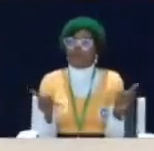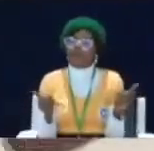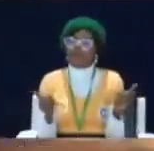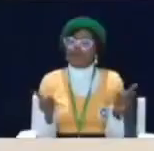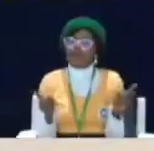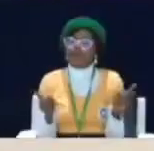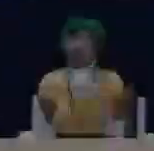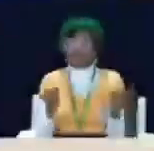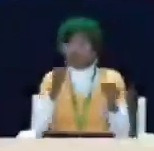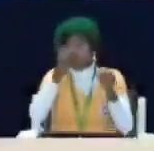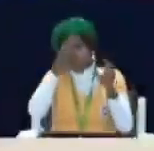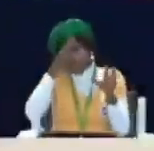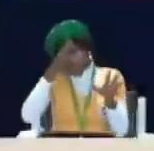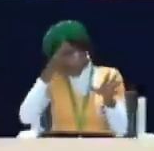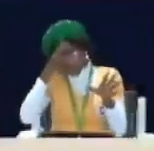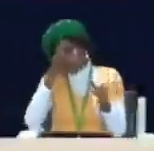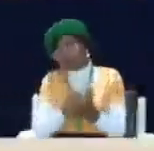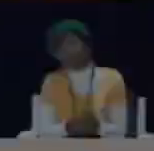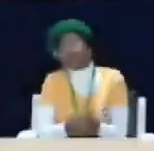Father,